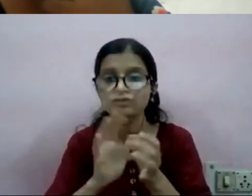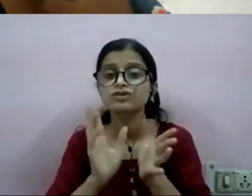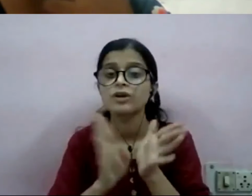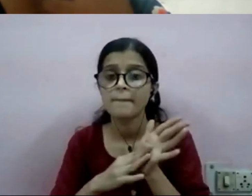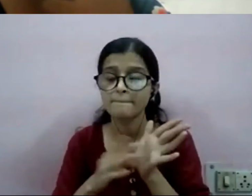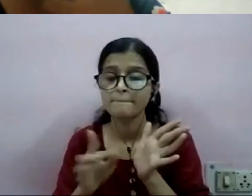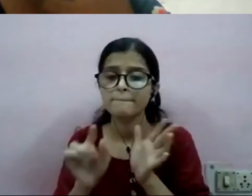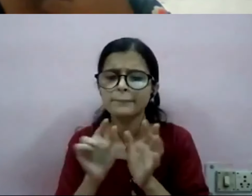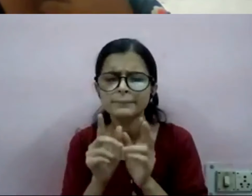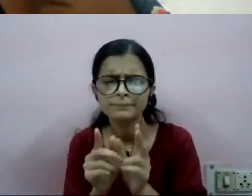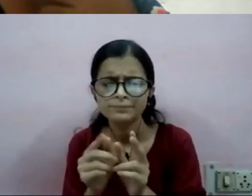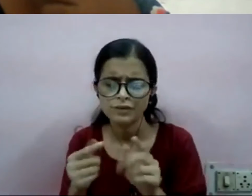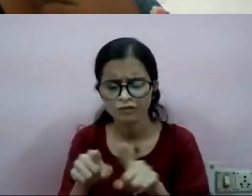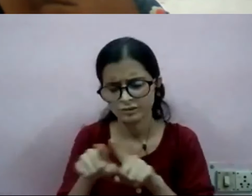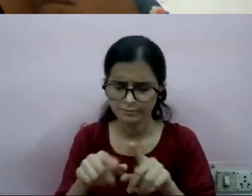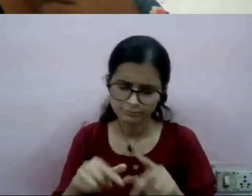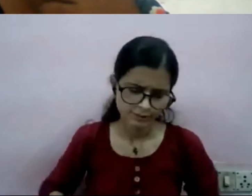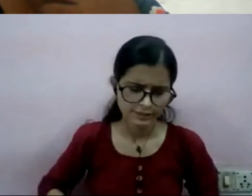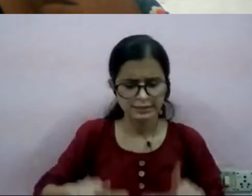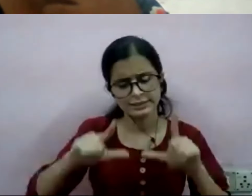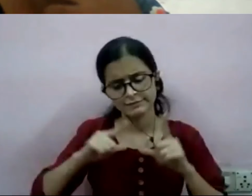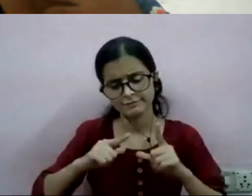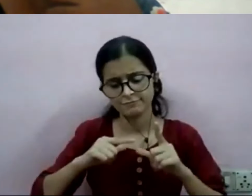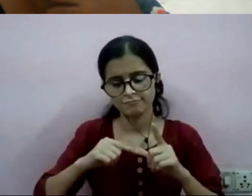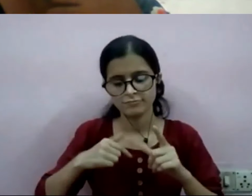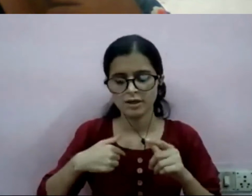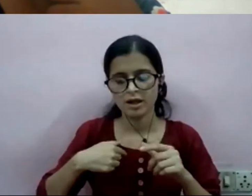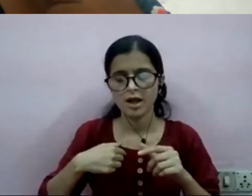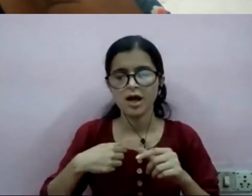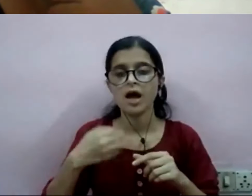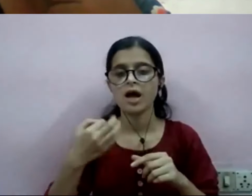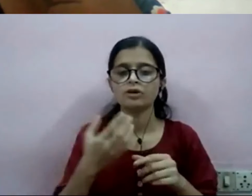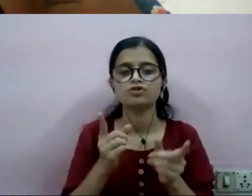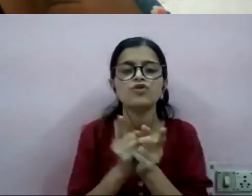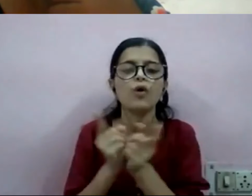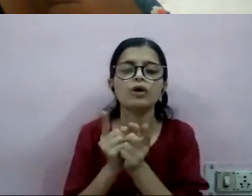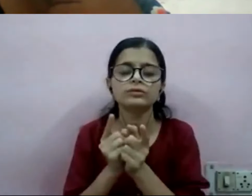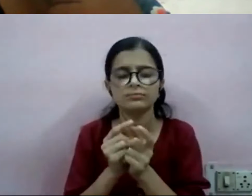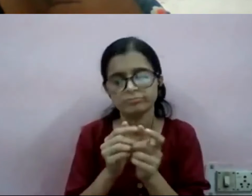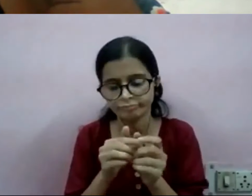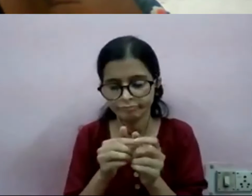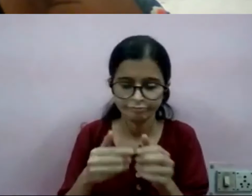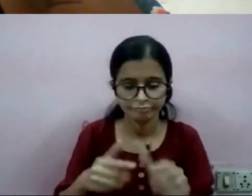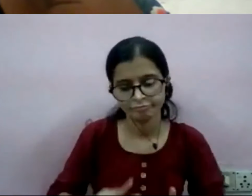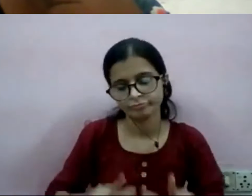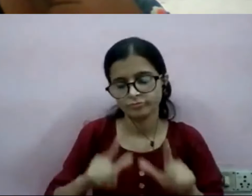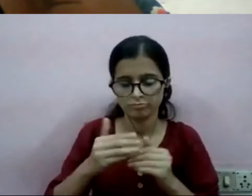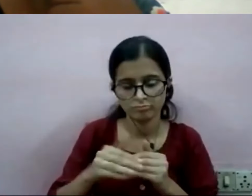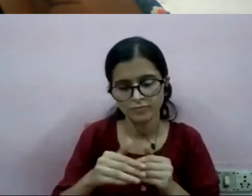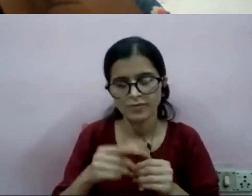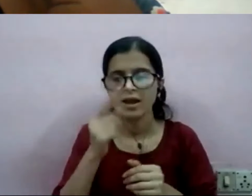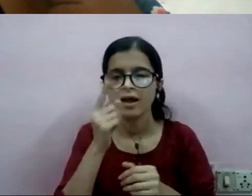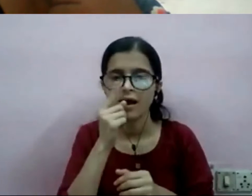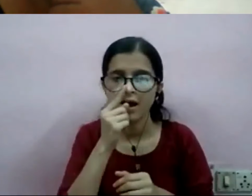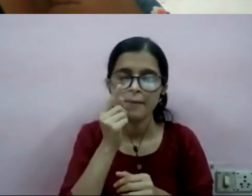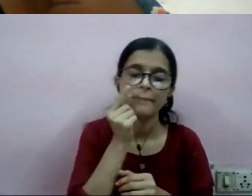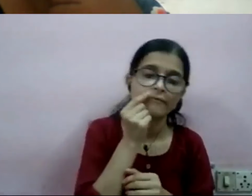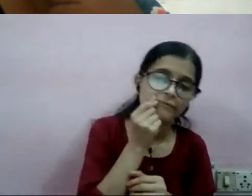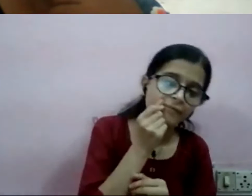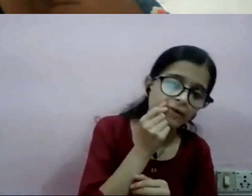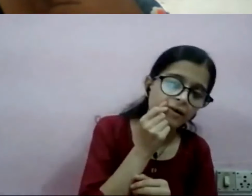we are living in a nuclear setup, okay, where both husband wives